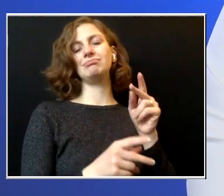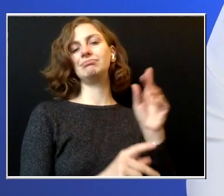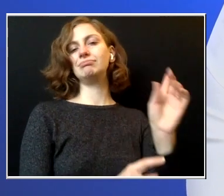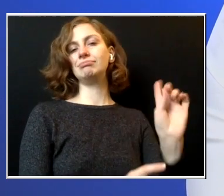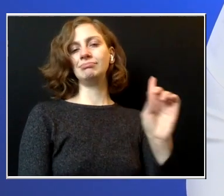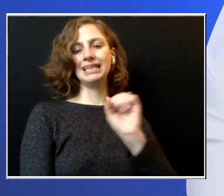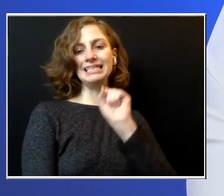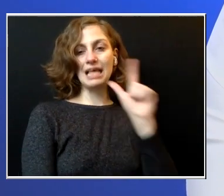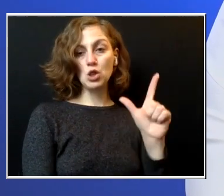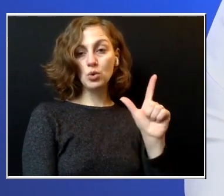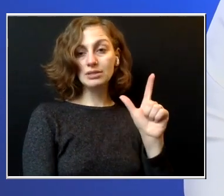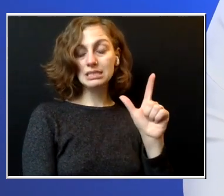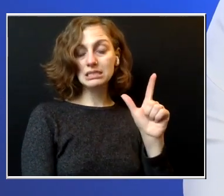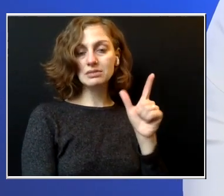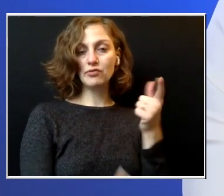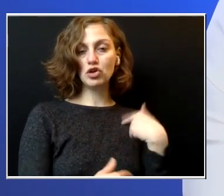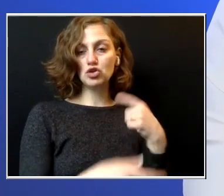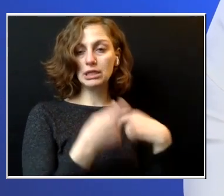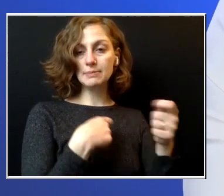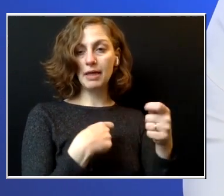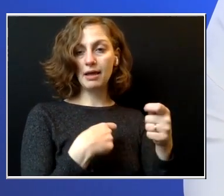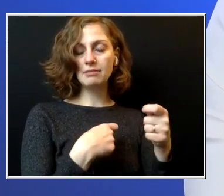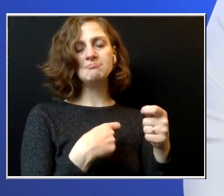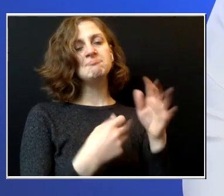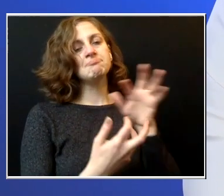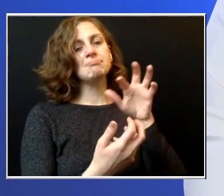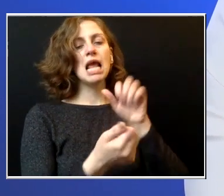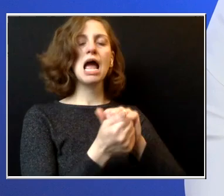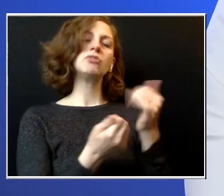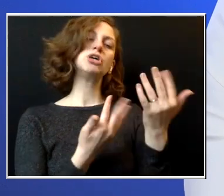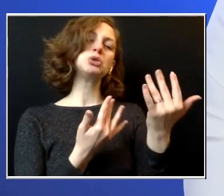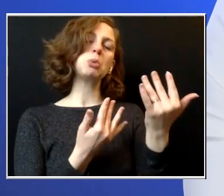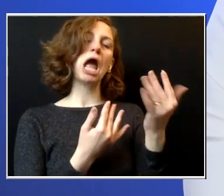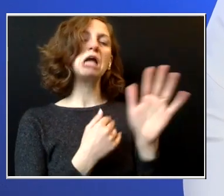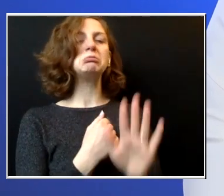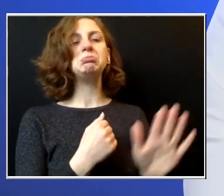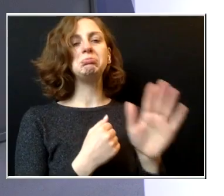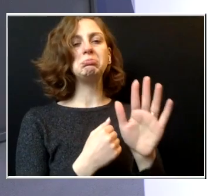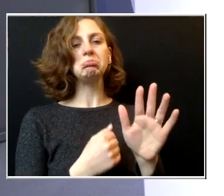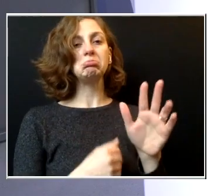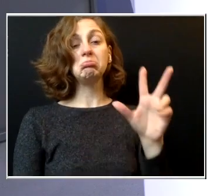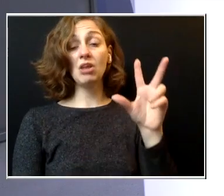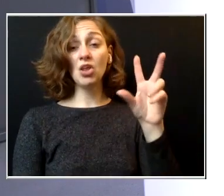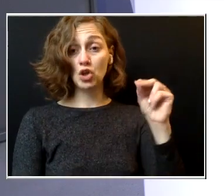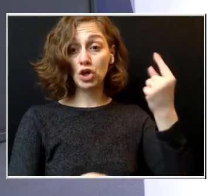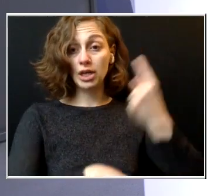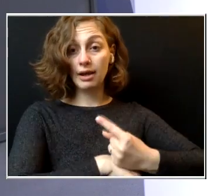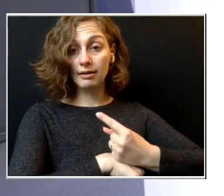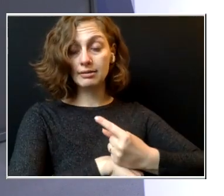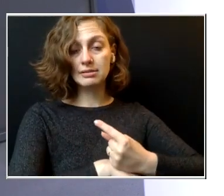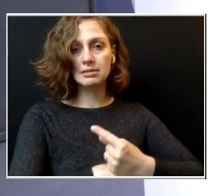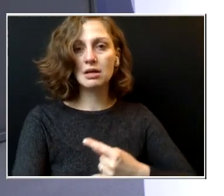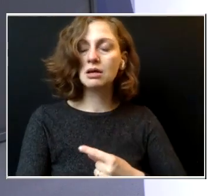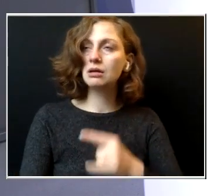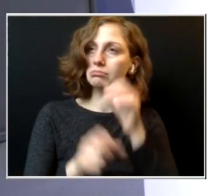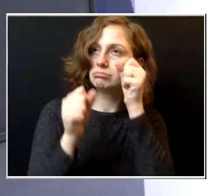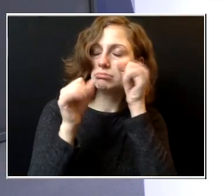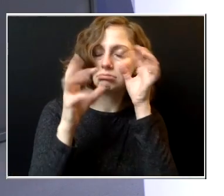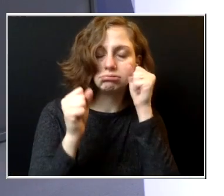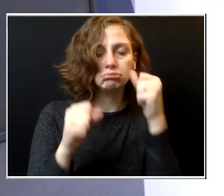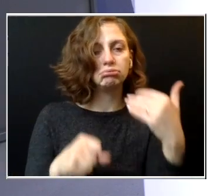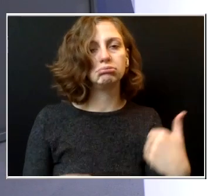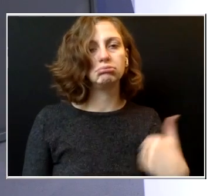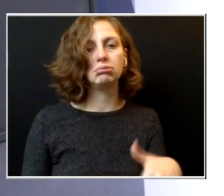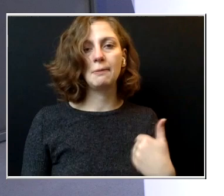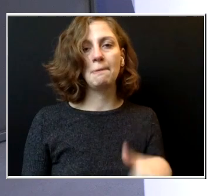wait time for a lung transplant for pulmonary fibrosis is only about 30 days. So which is really pretty remarkable because years ago it was